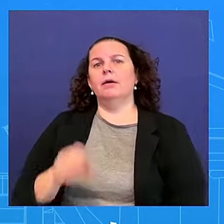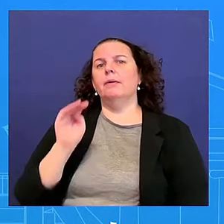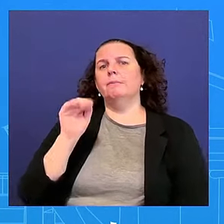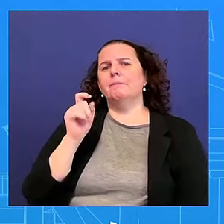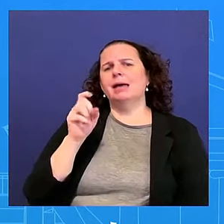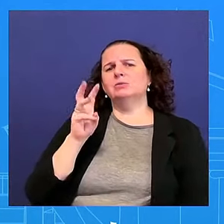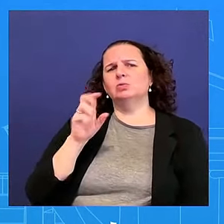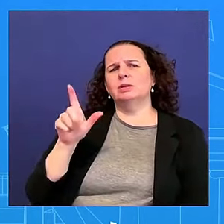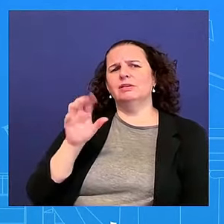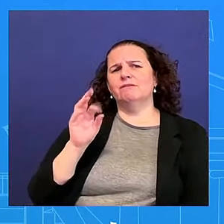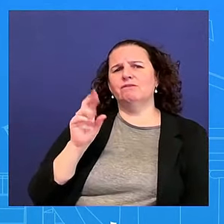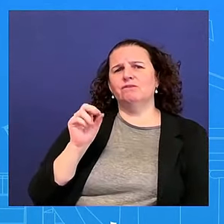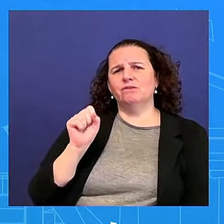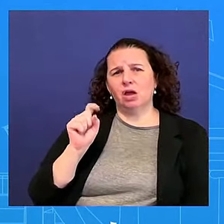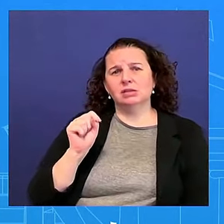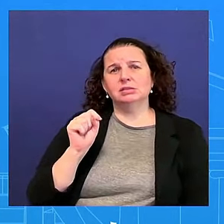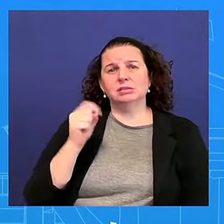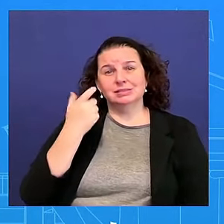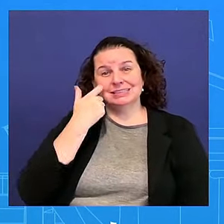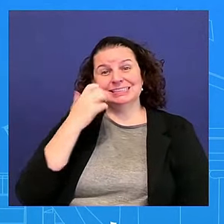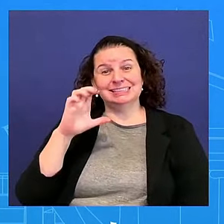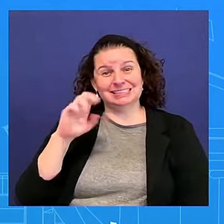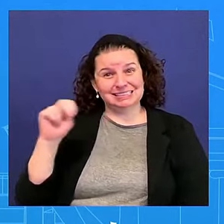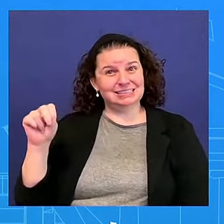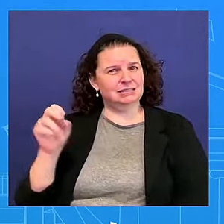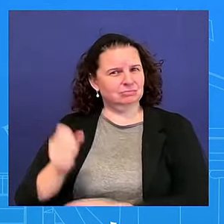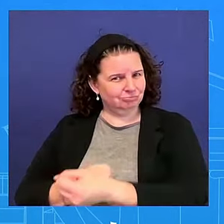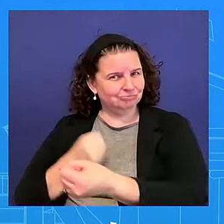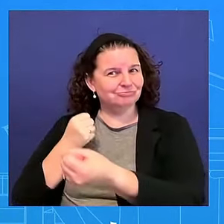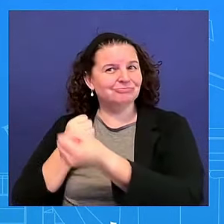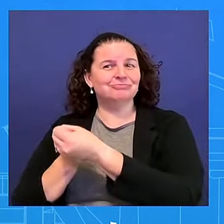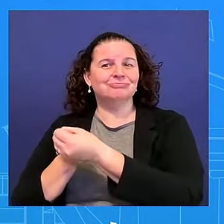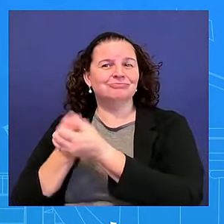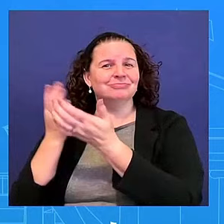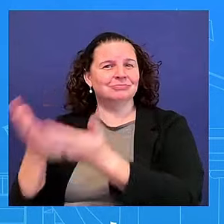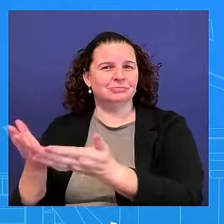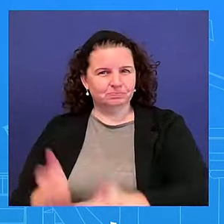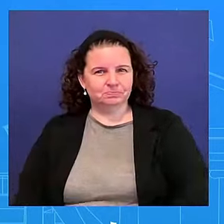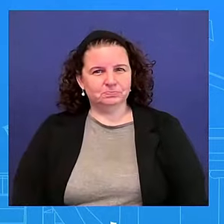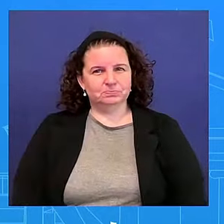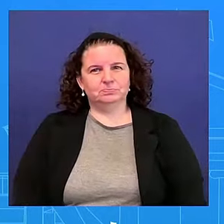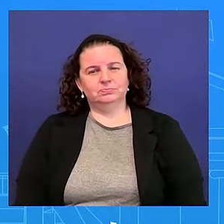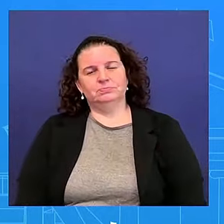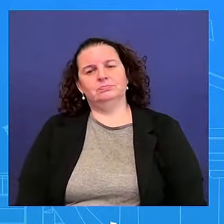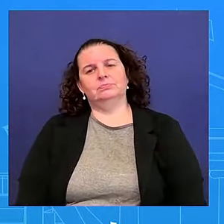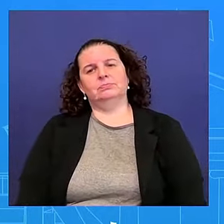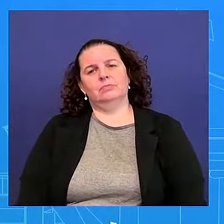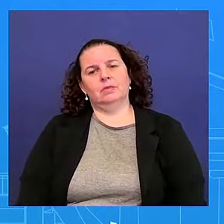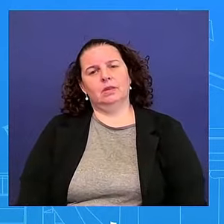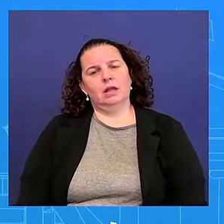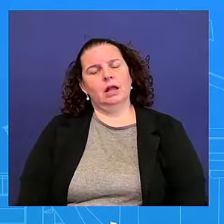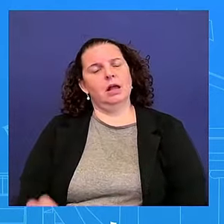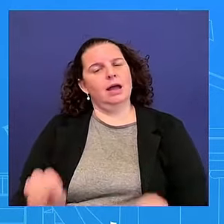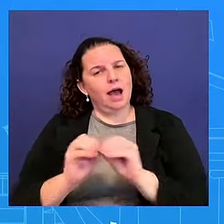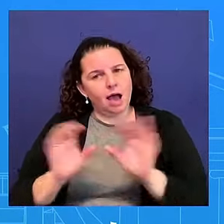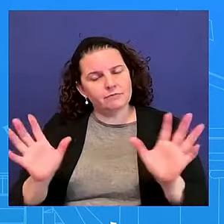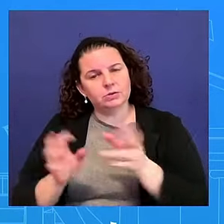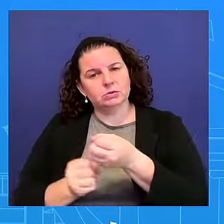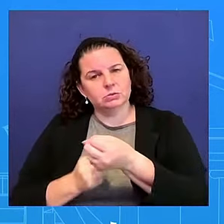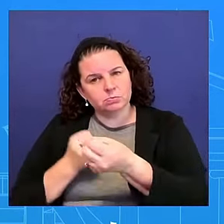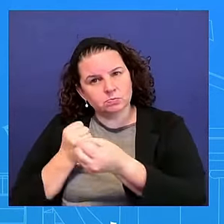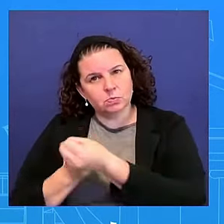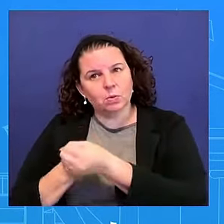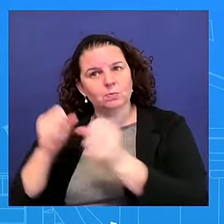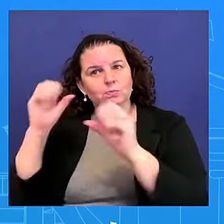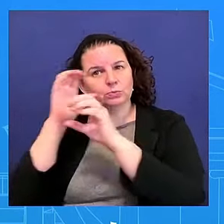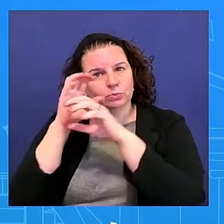others out there just today or yesterday, giving support to the president. I can't, you know, you're mentioning one person, but